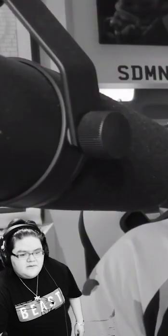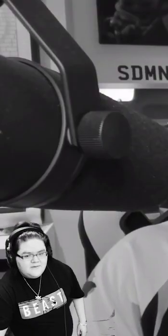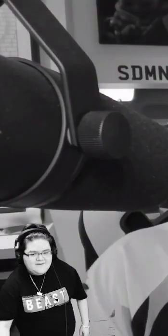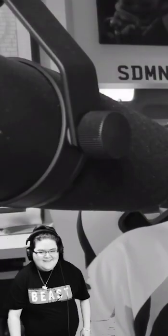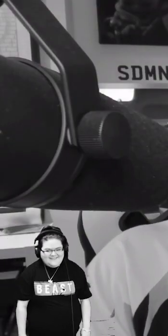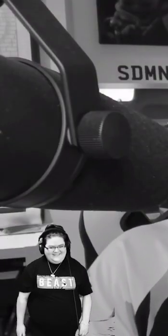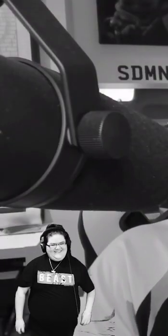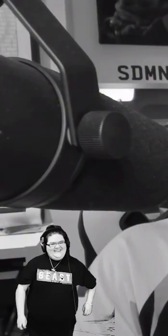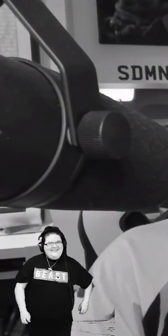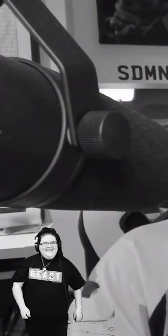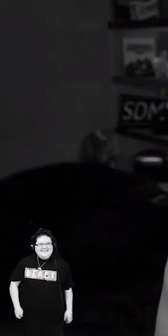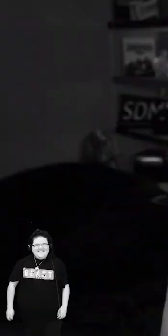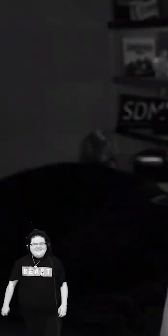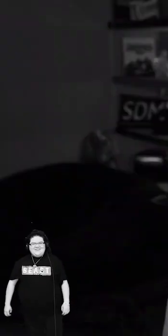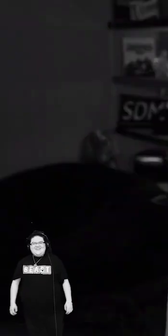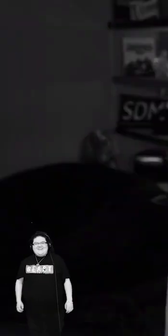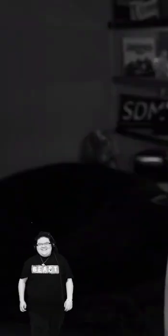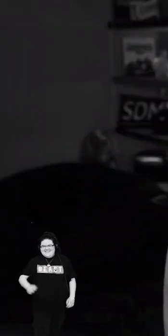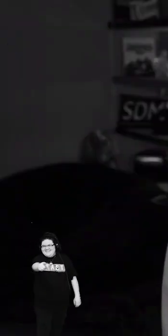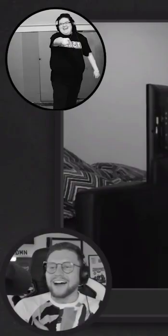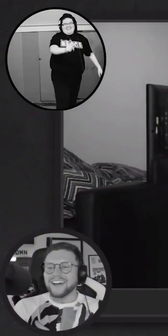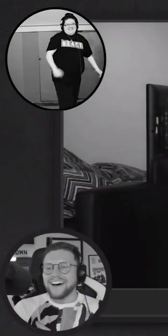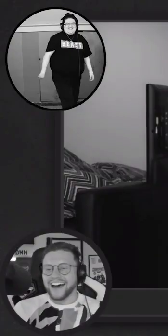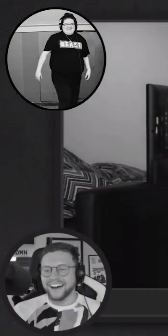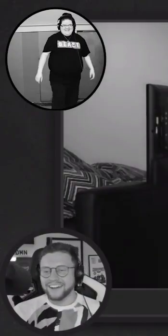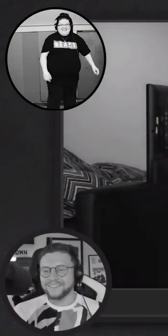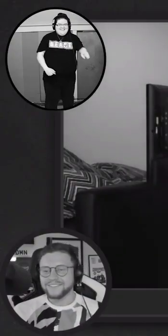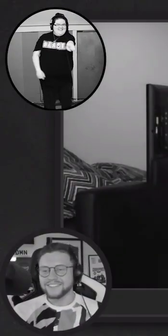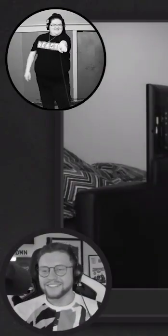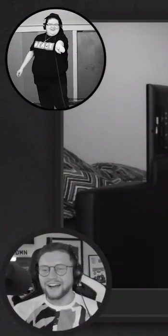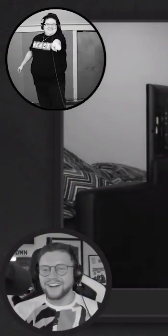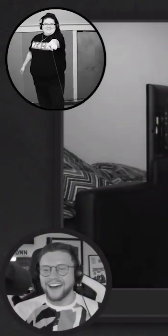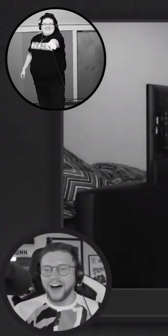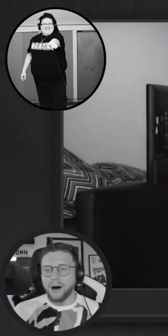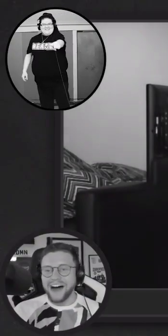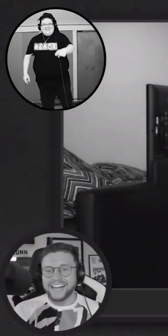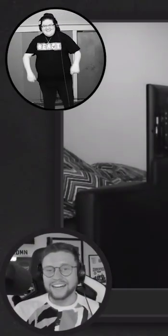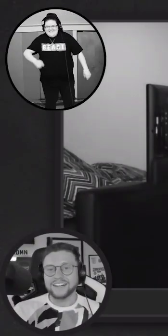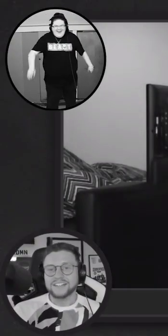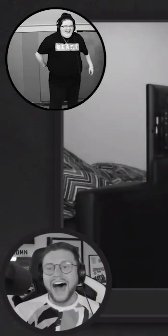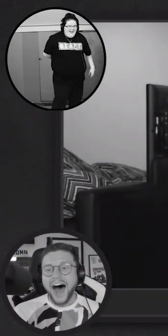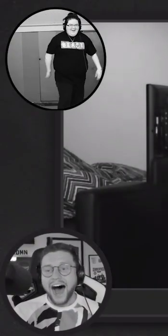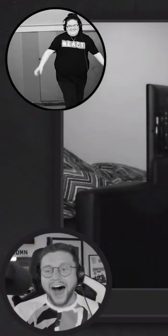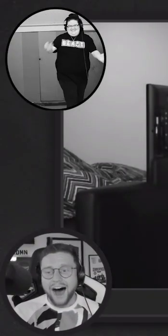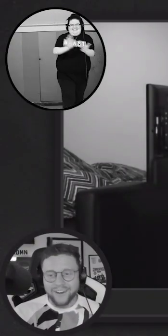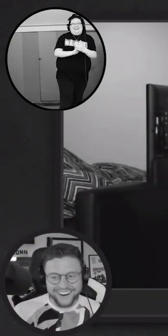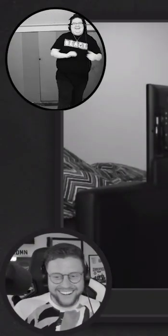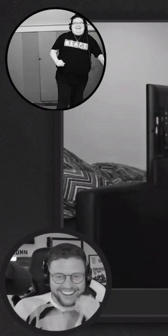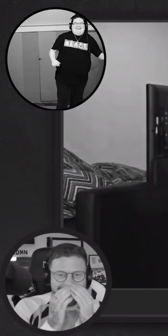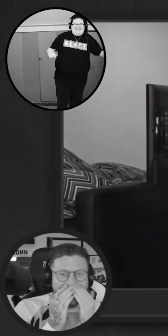No, the stone! No! No, the stone! Don't do it! Don't do it! Oh, wait! No!